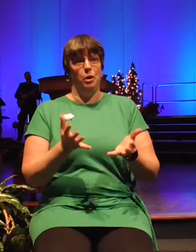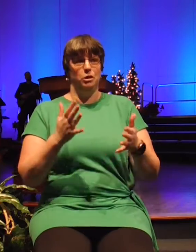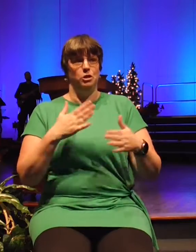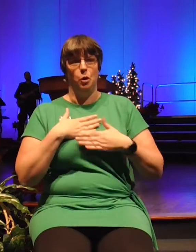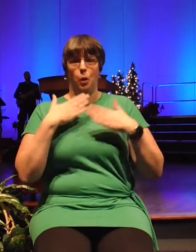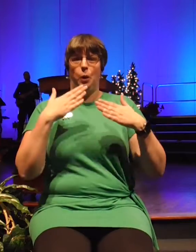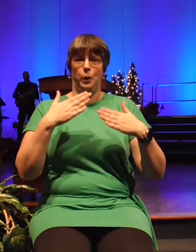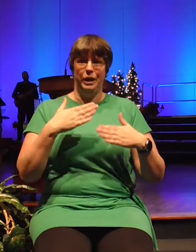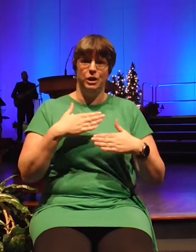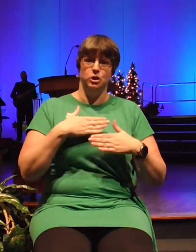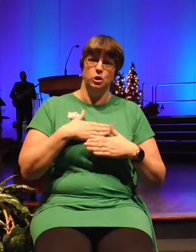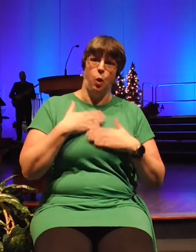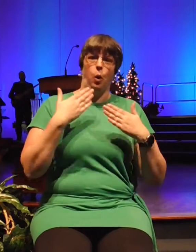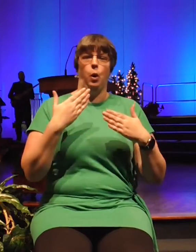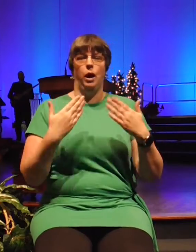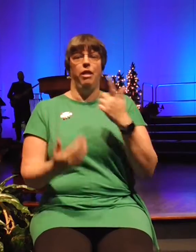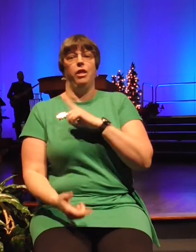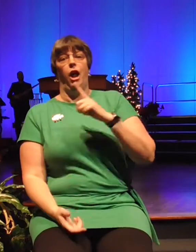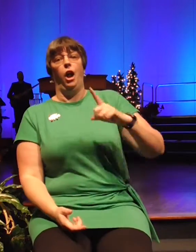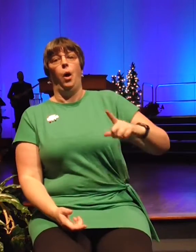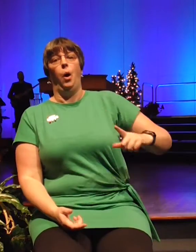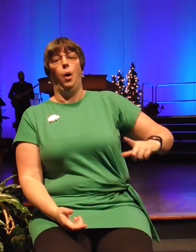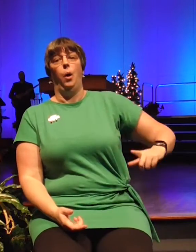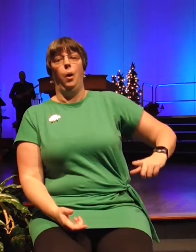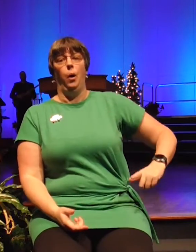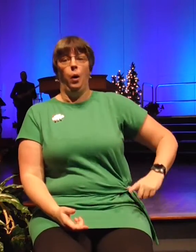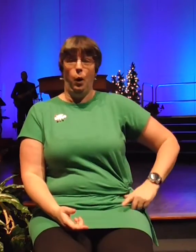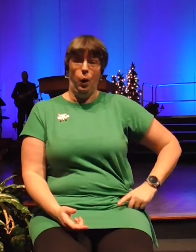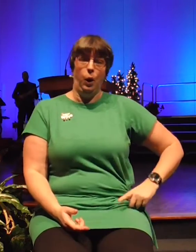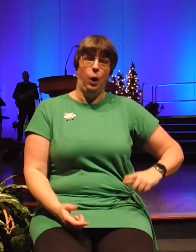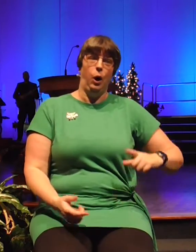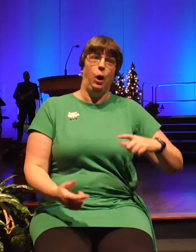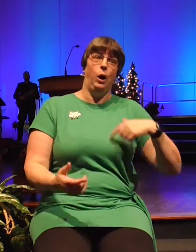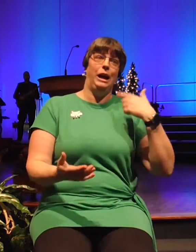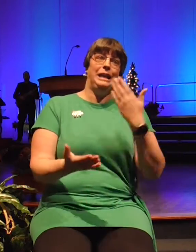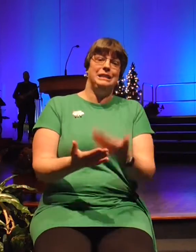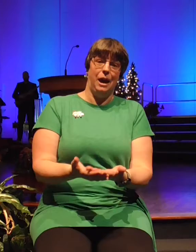joy, joy, the Lord is